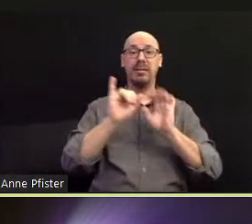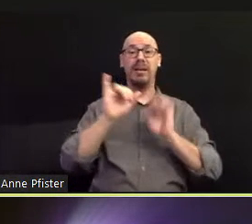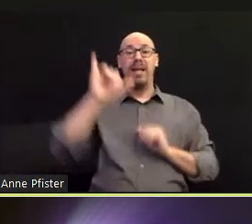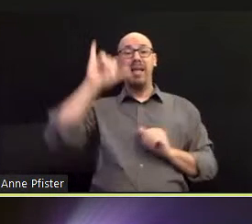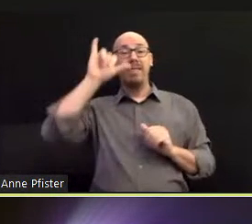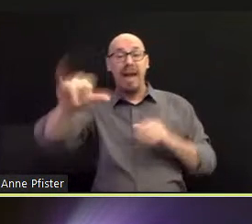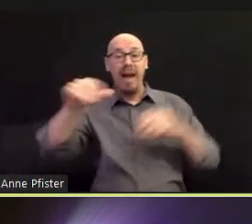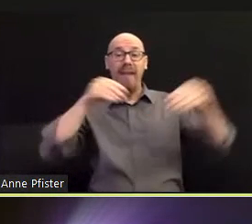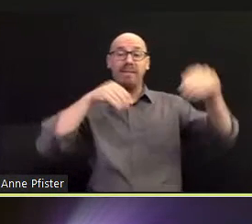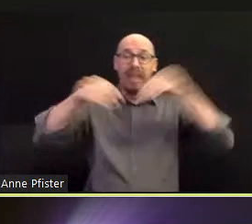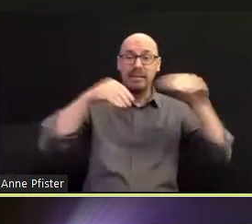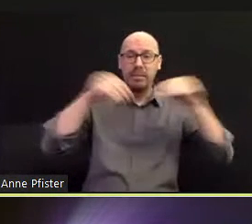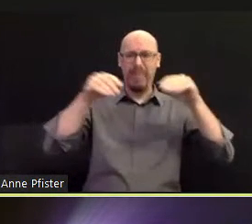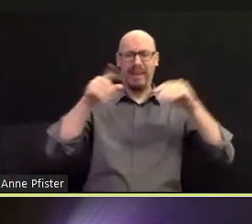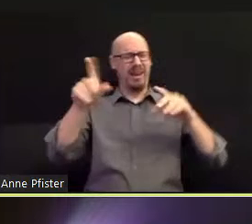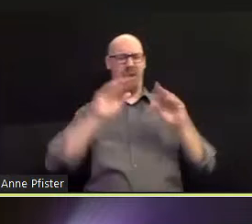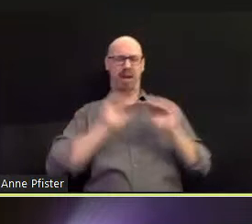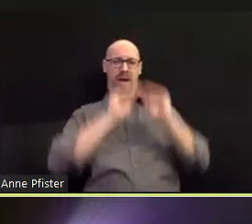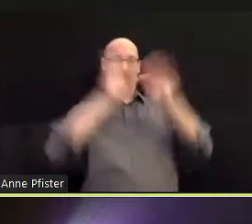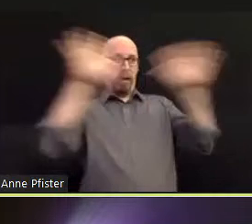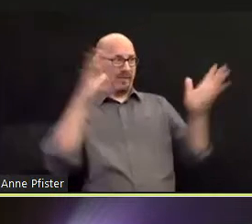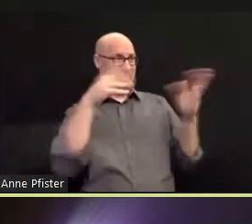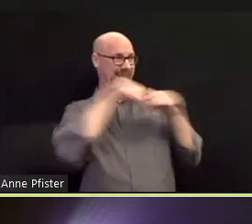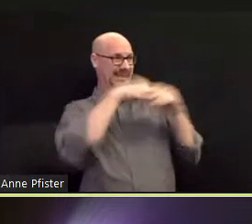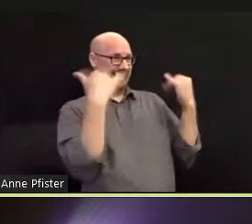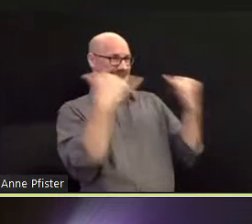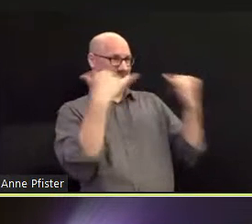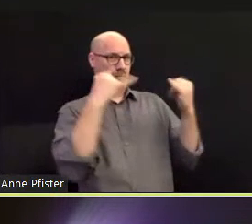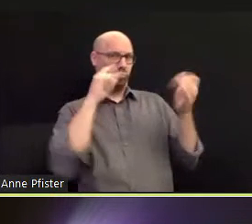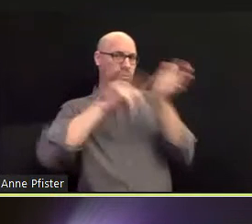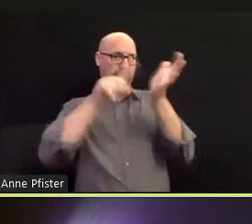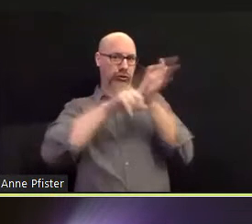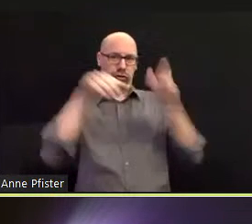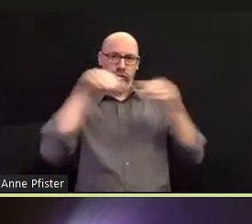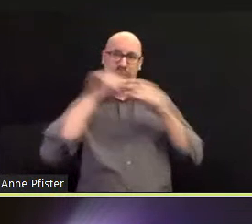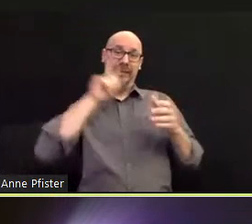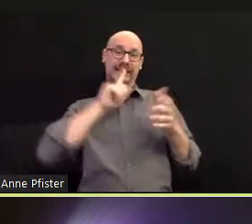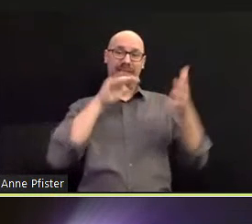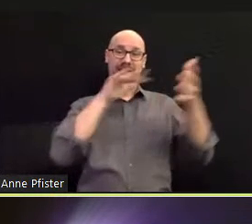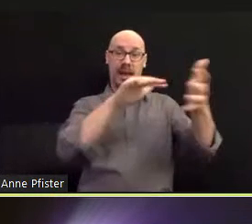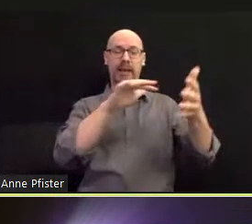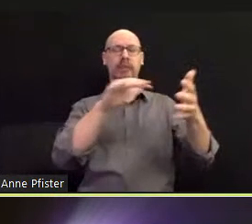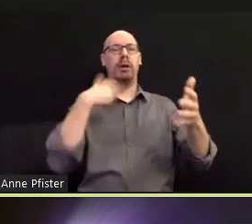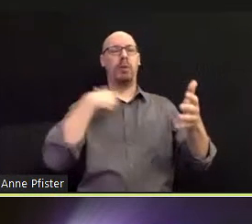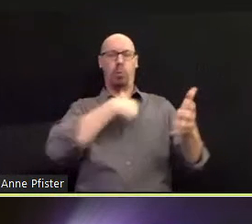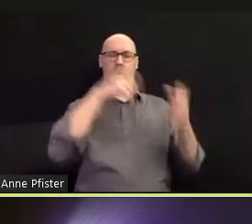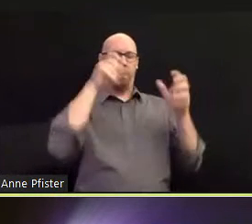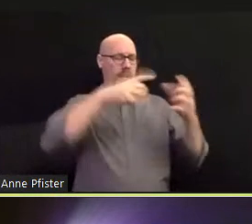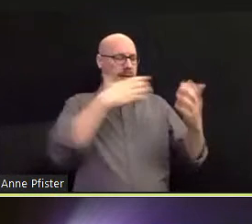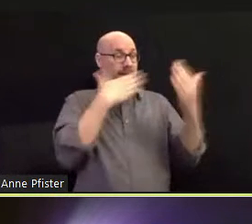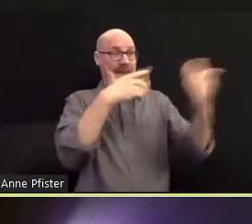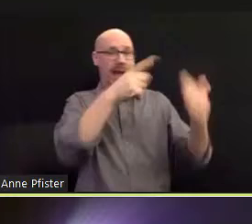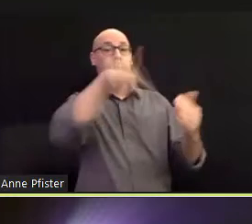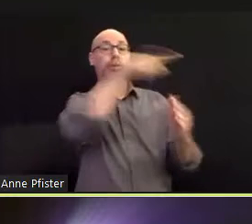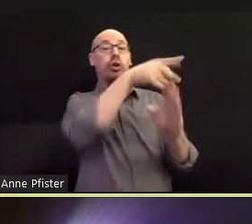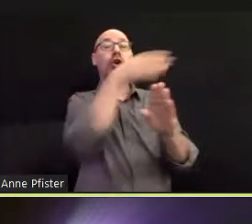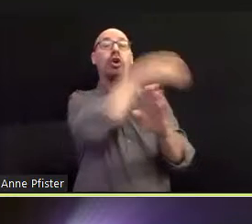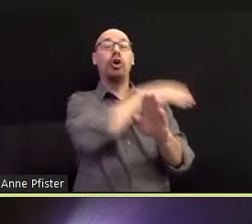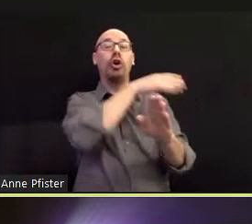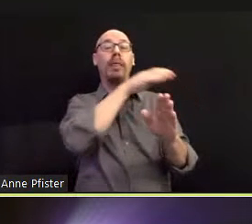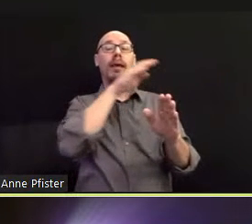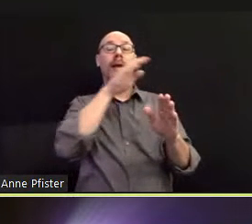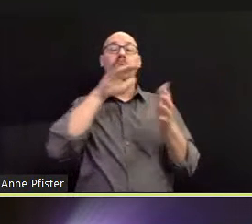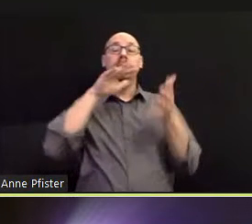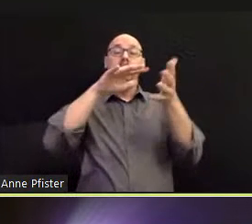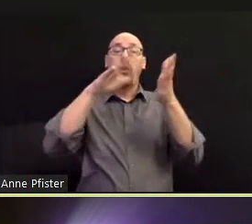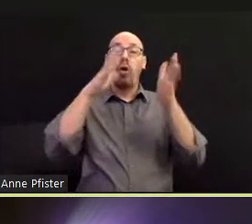complexity is evident in contemporary research in deaf studies, and we're indebted to earlier scholars as they grapple with issues of how to portray